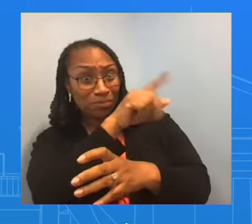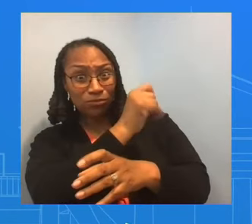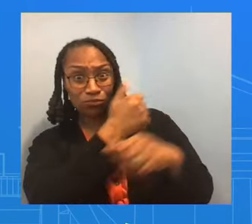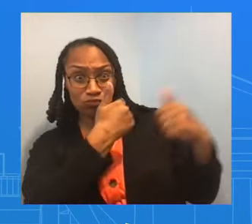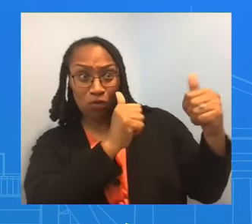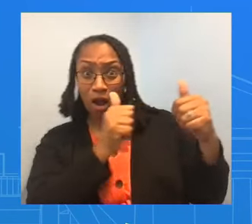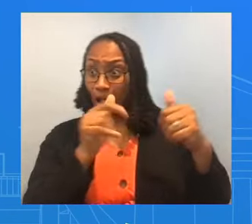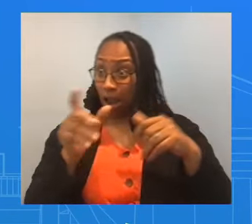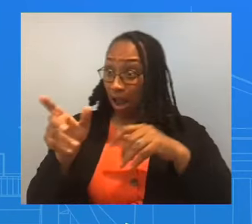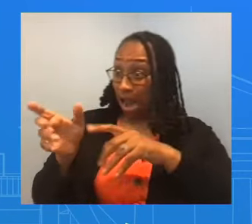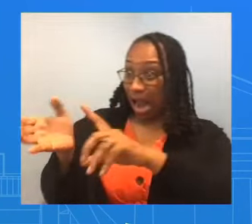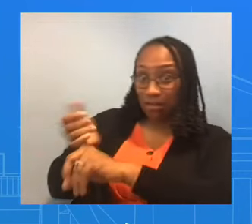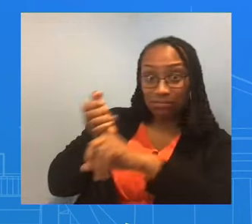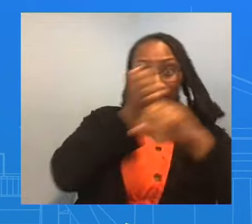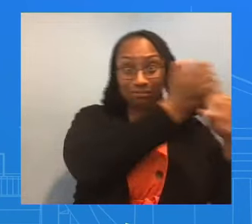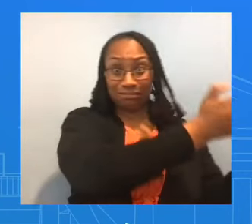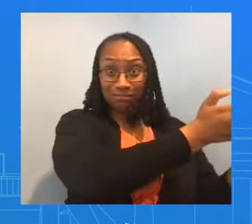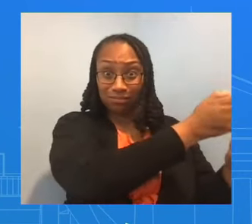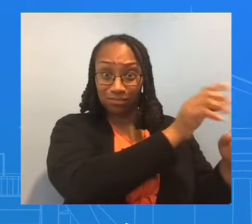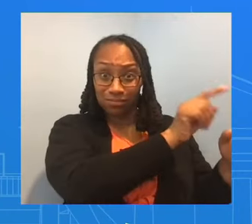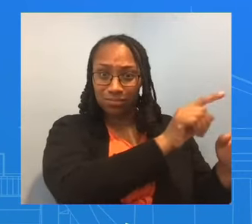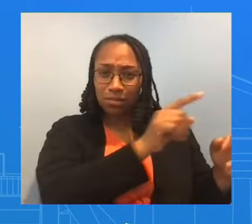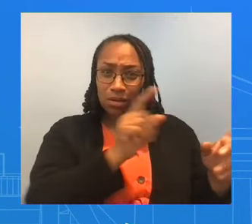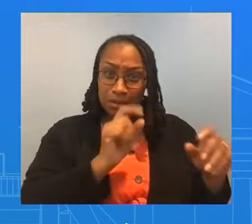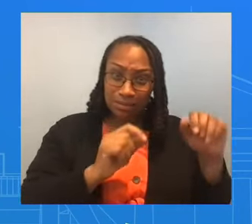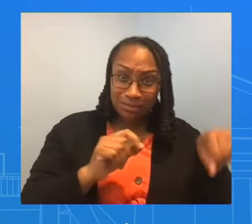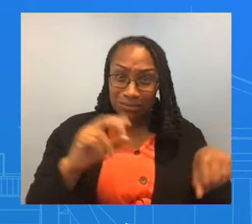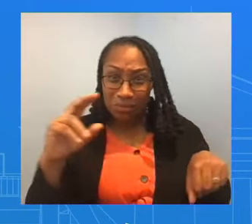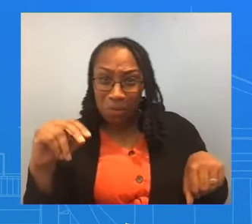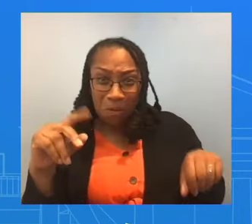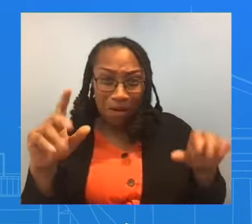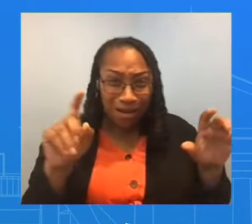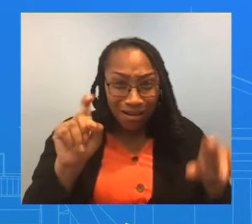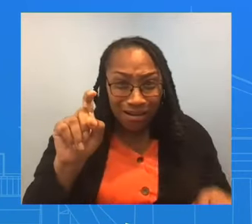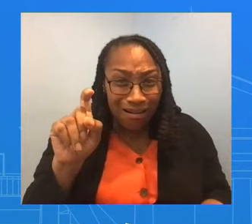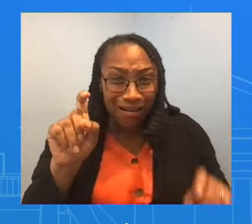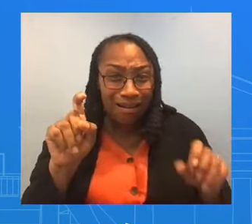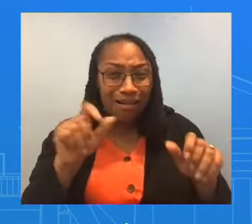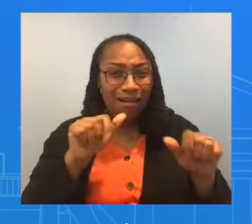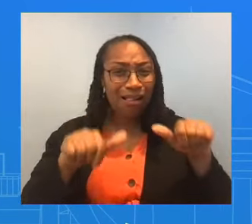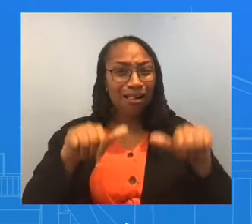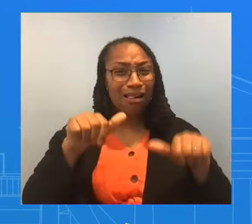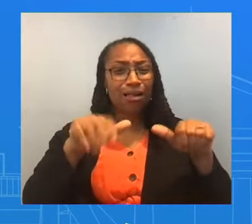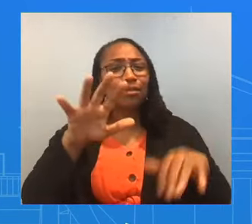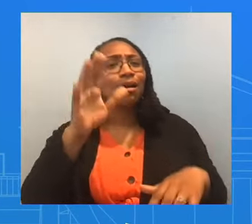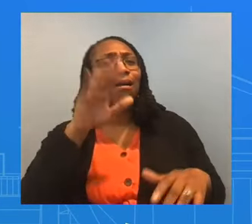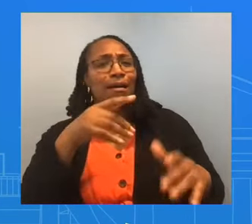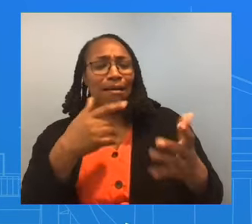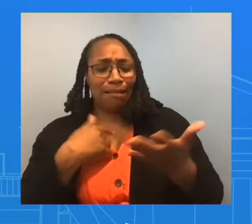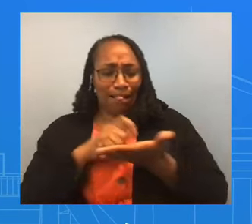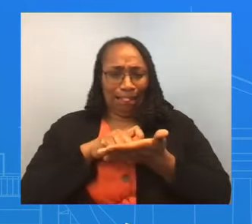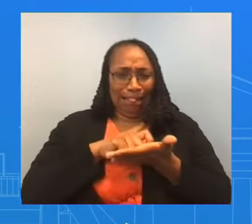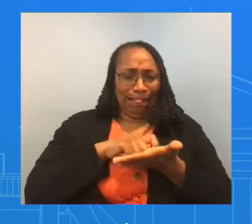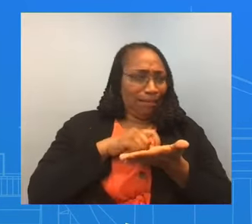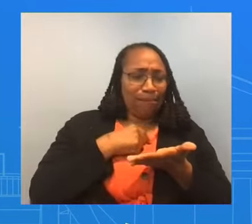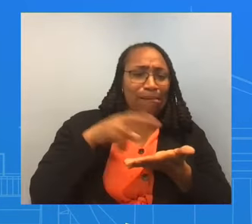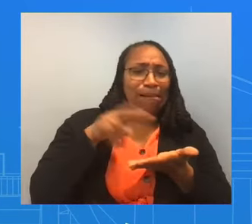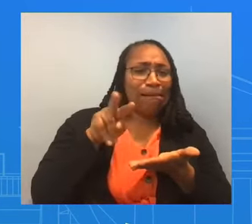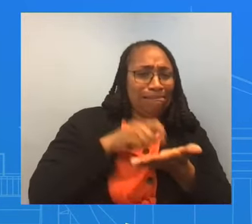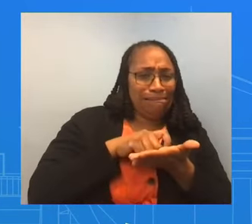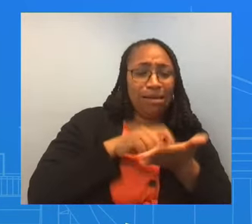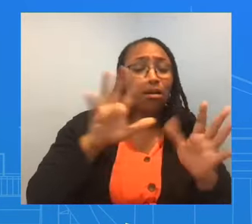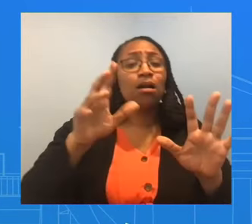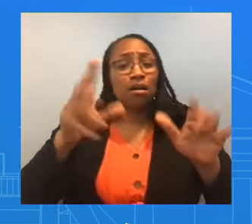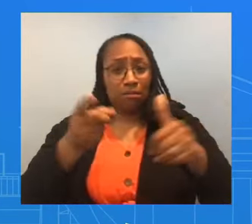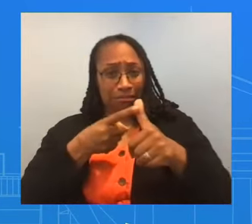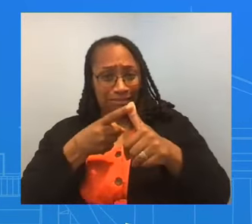Sorry, I was going to write on her book and I shouldn't do that. You mad at me. Look, I refer you to the State Department on categorization here. I don't